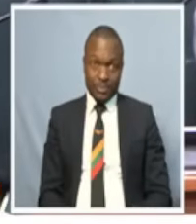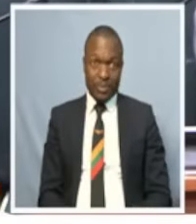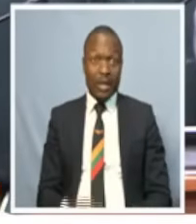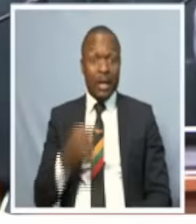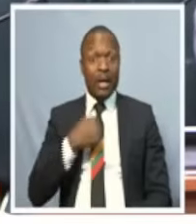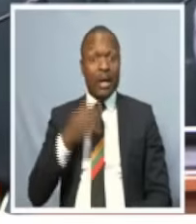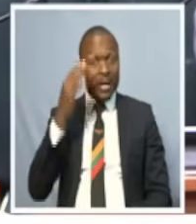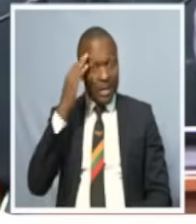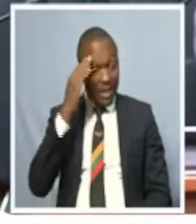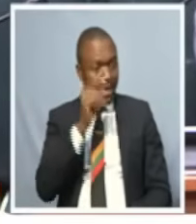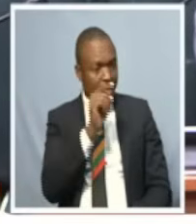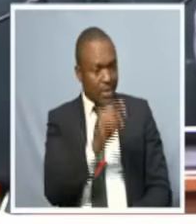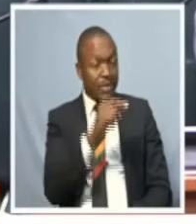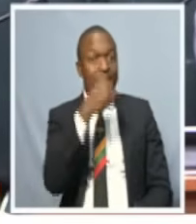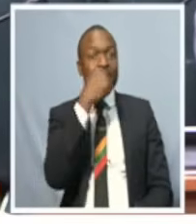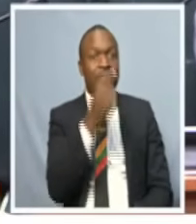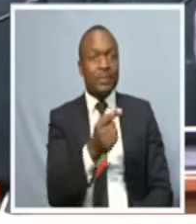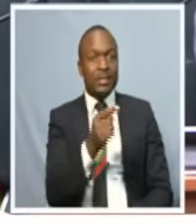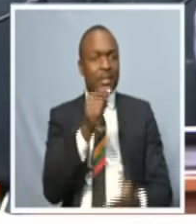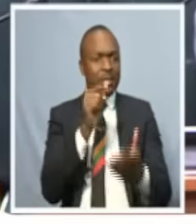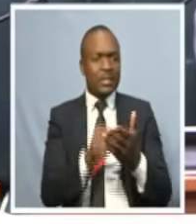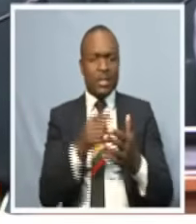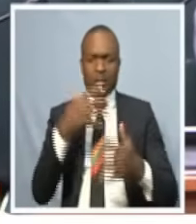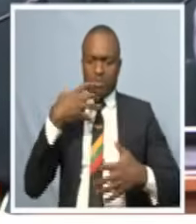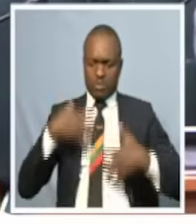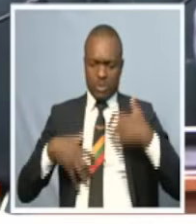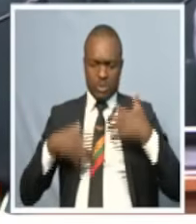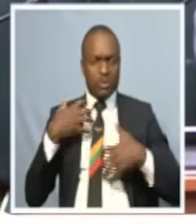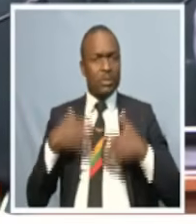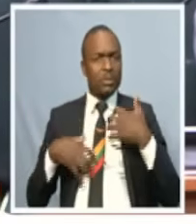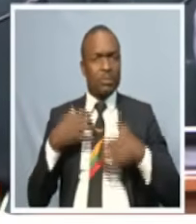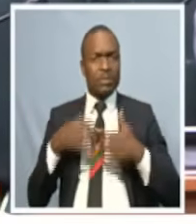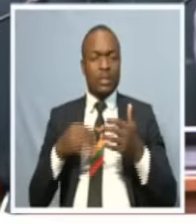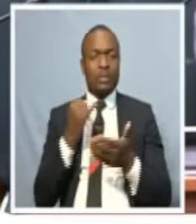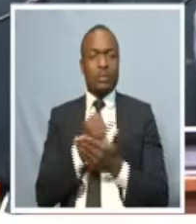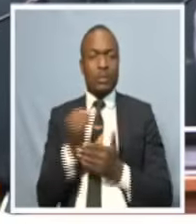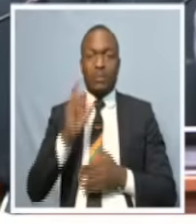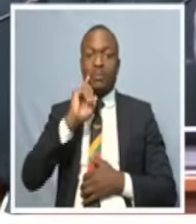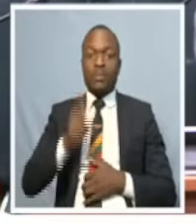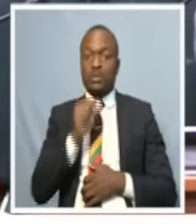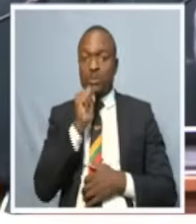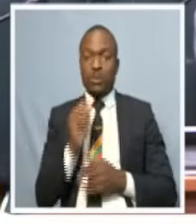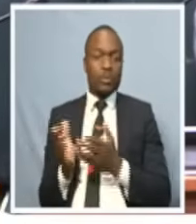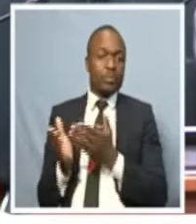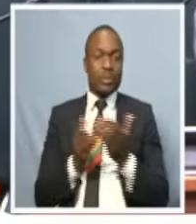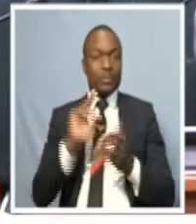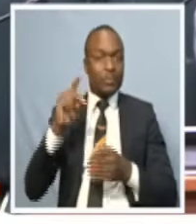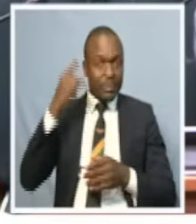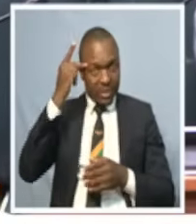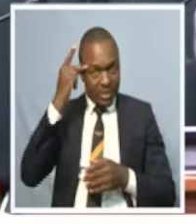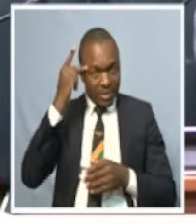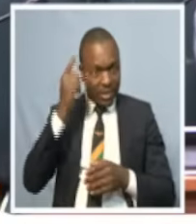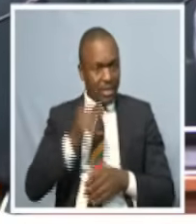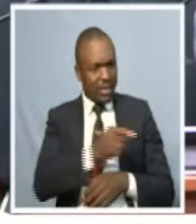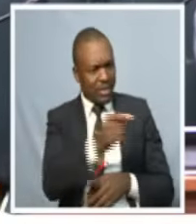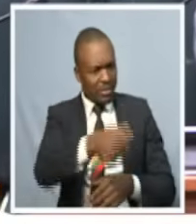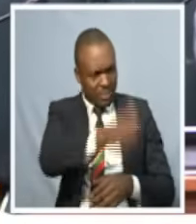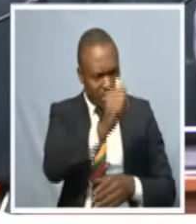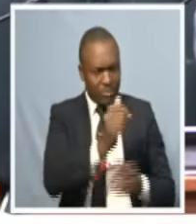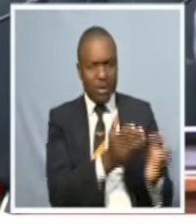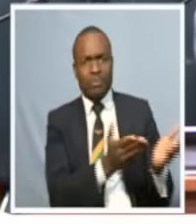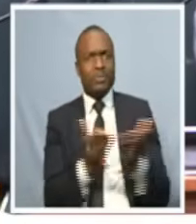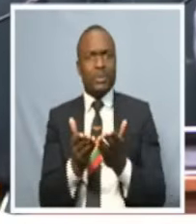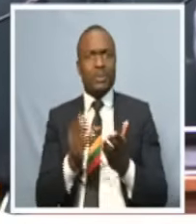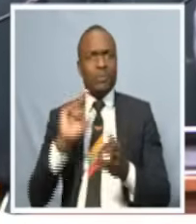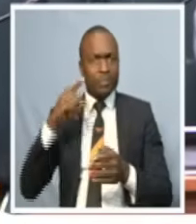I know that he's saying this is a very emotional matter. I should not bring politics. They are the ones who have brought